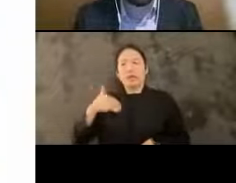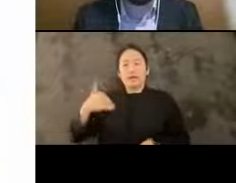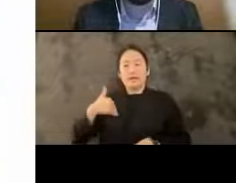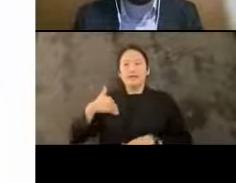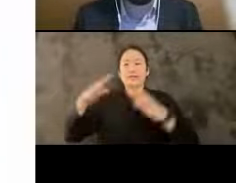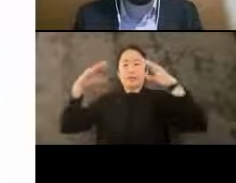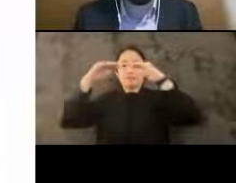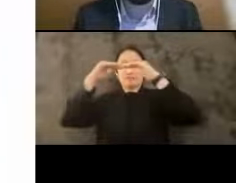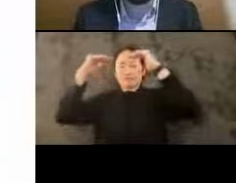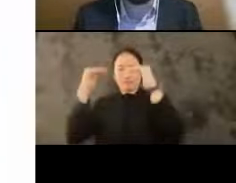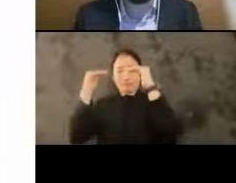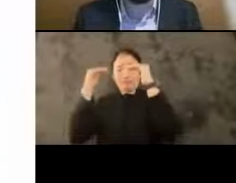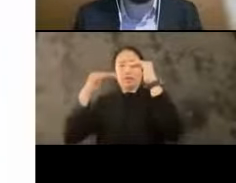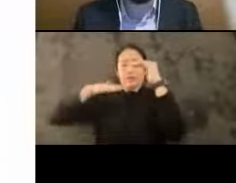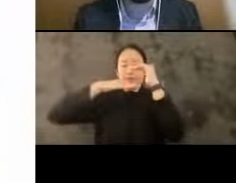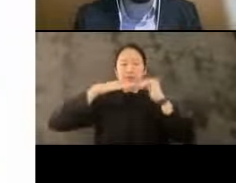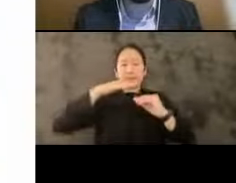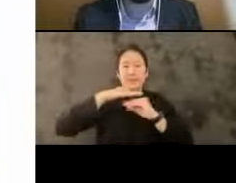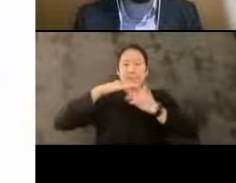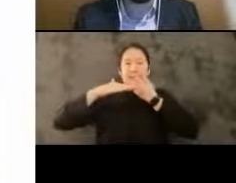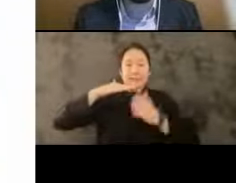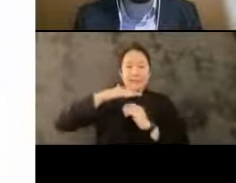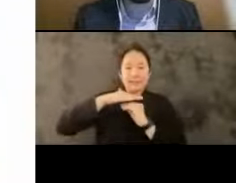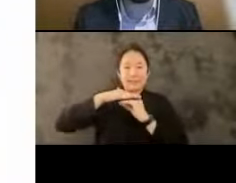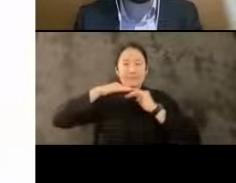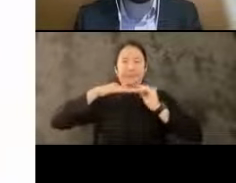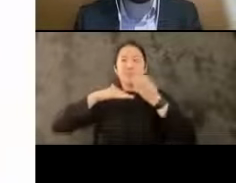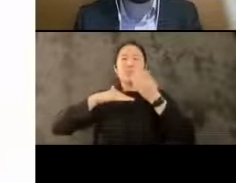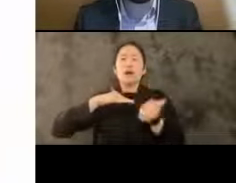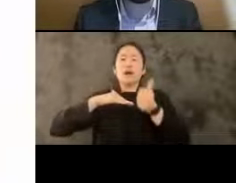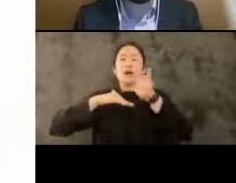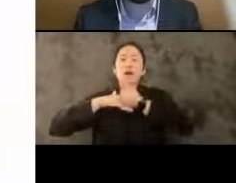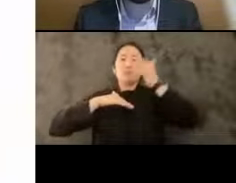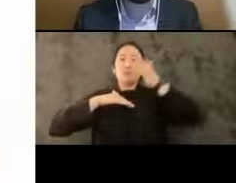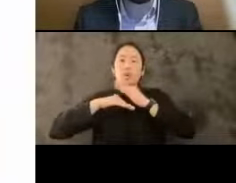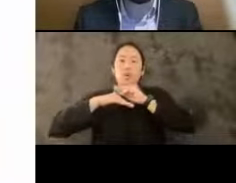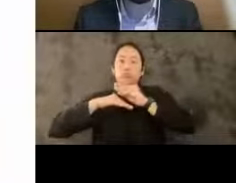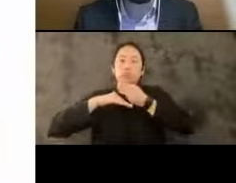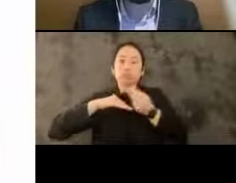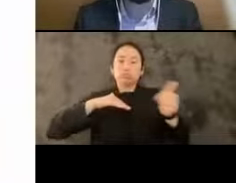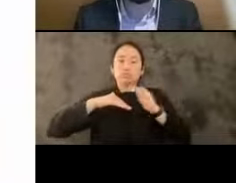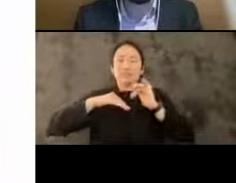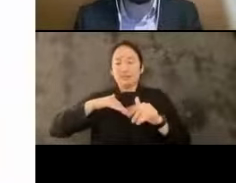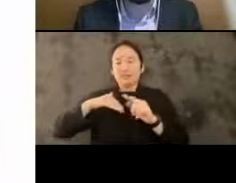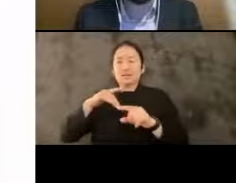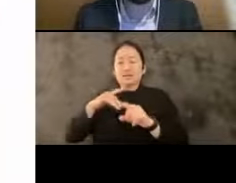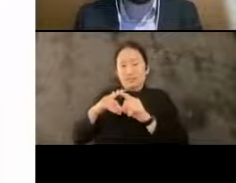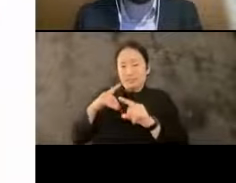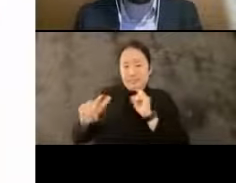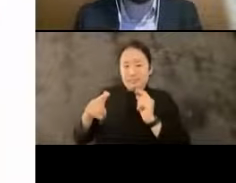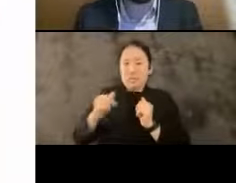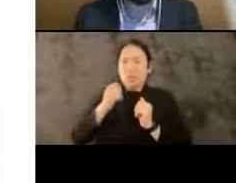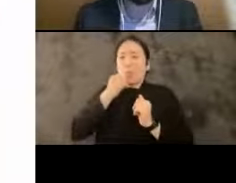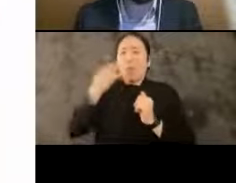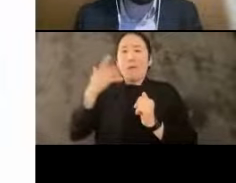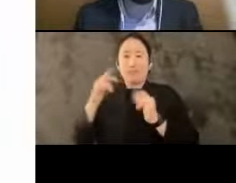but as far as heat at the station, that is certainly a comment that we could include that is not currently included in the East-West